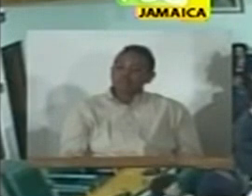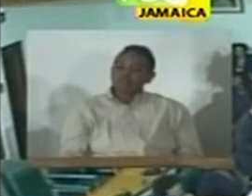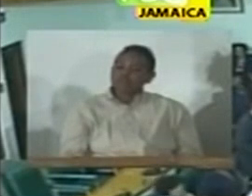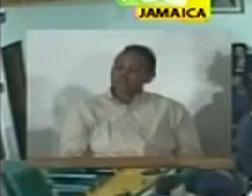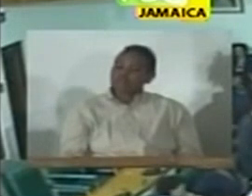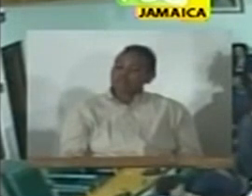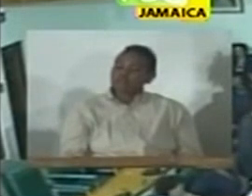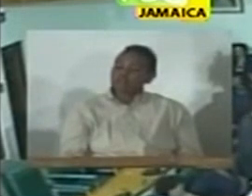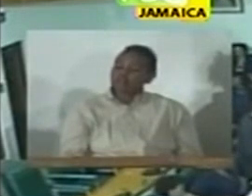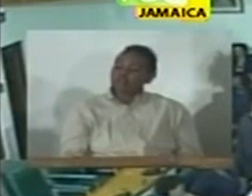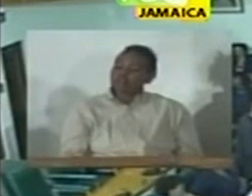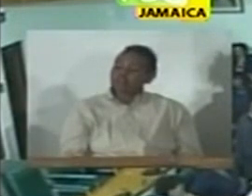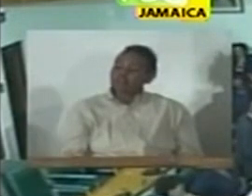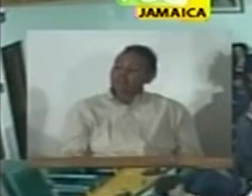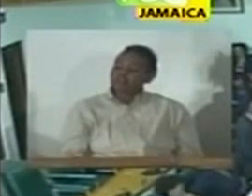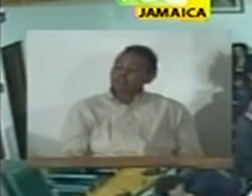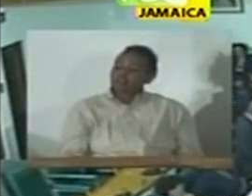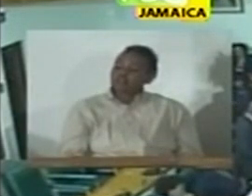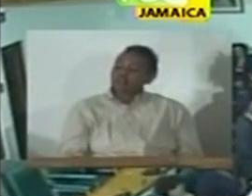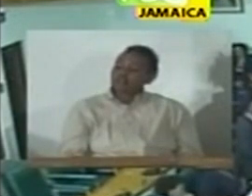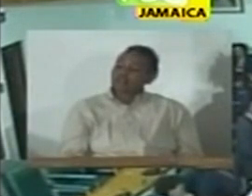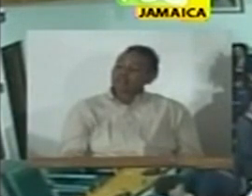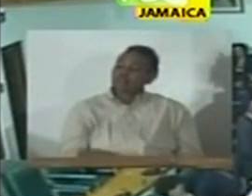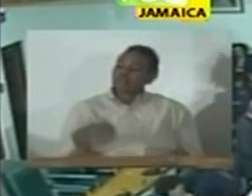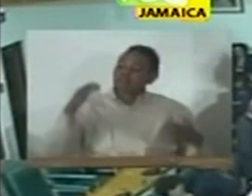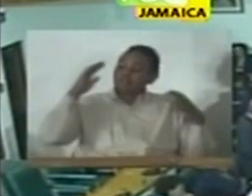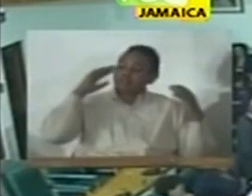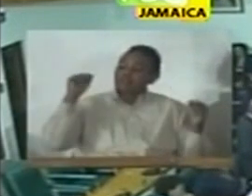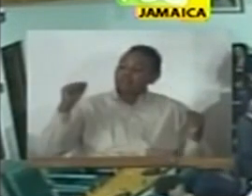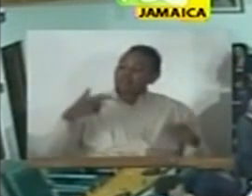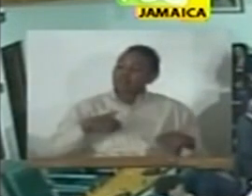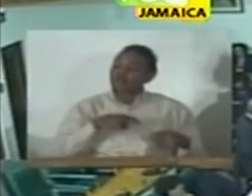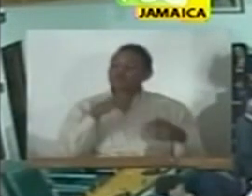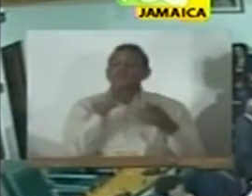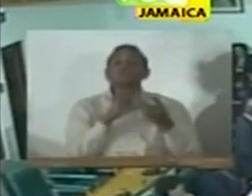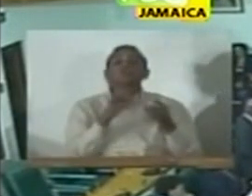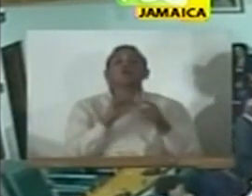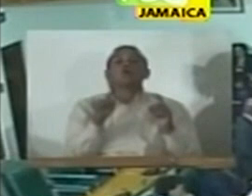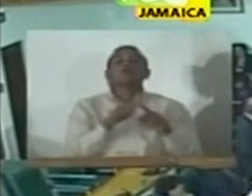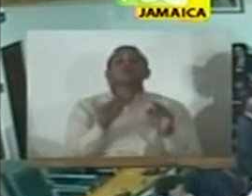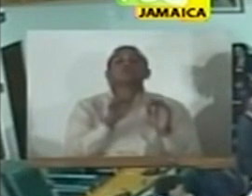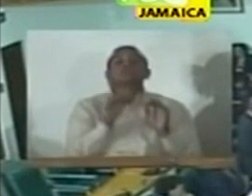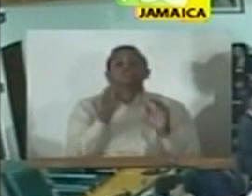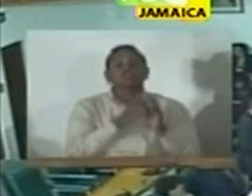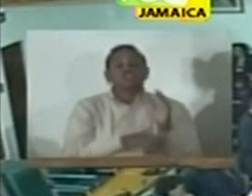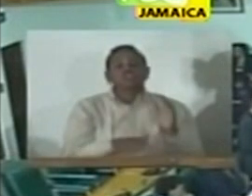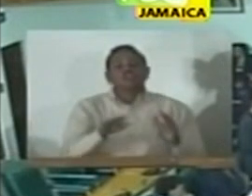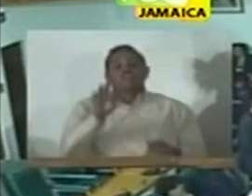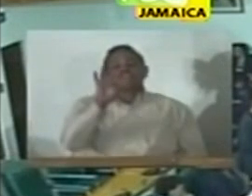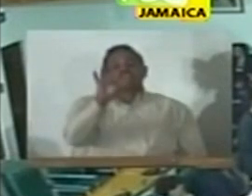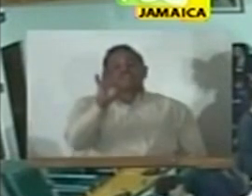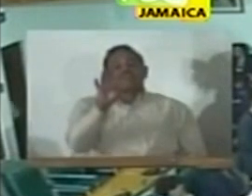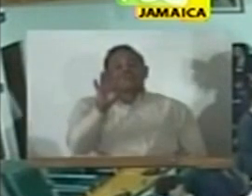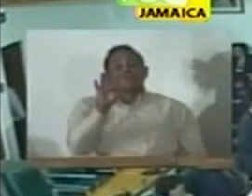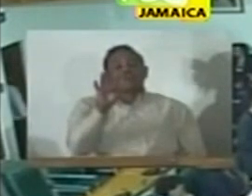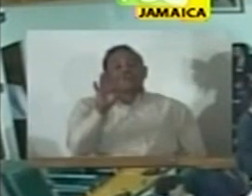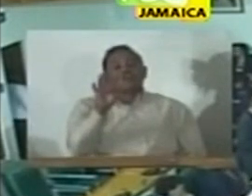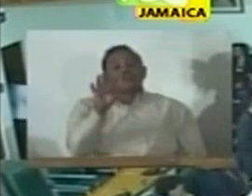Mr. President, we're talking about Section 4 of the